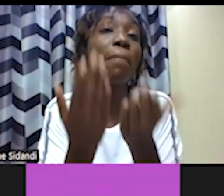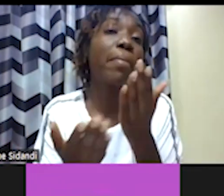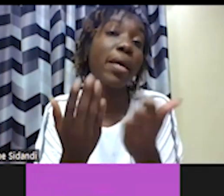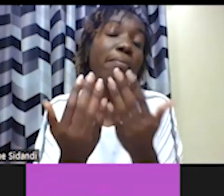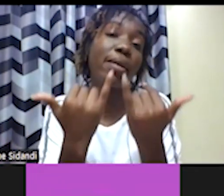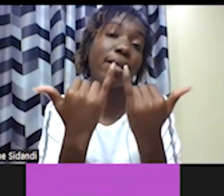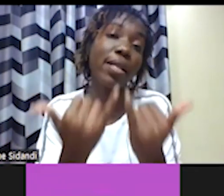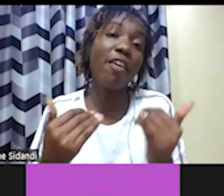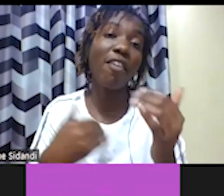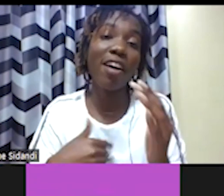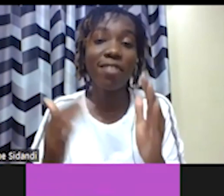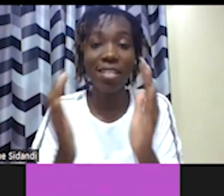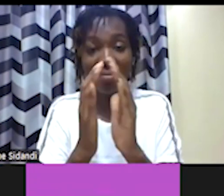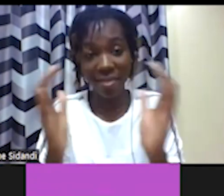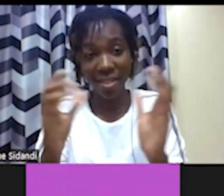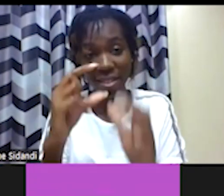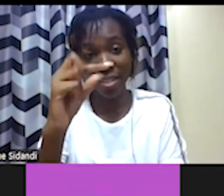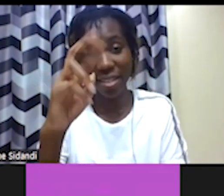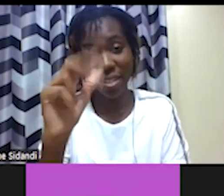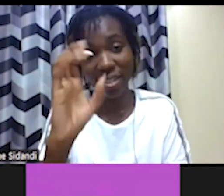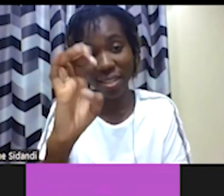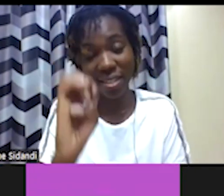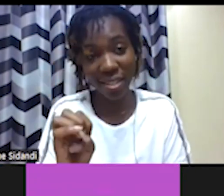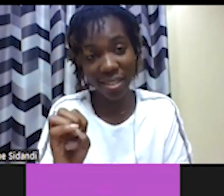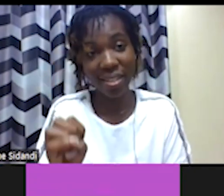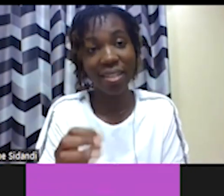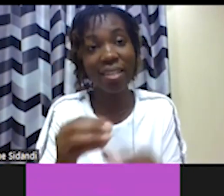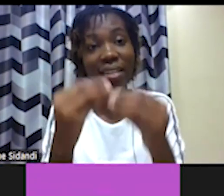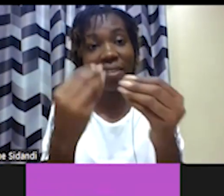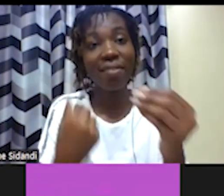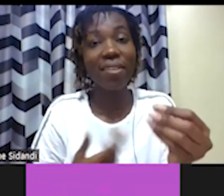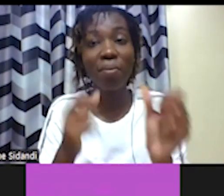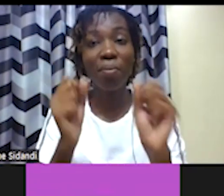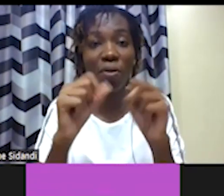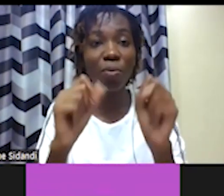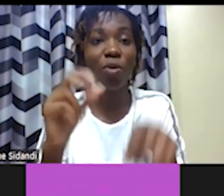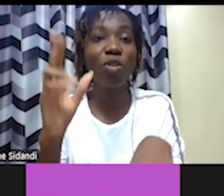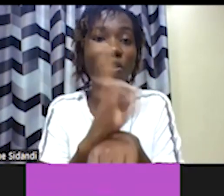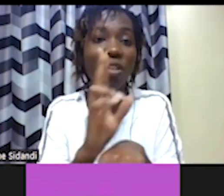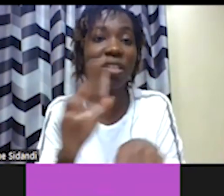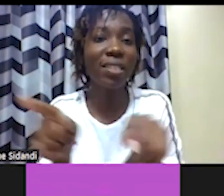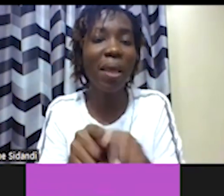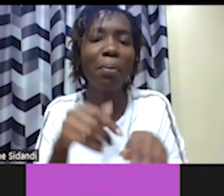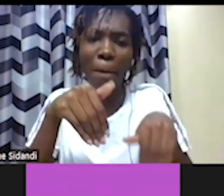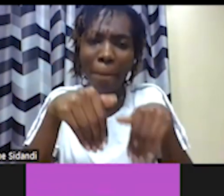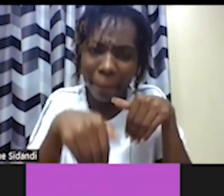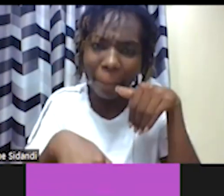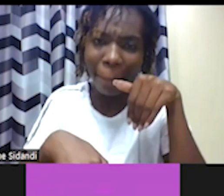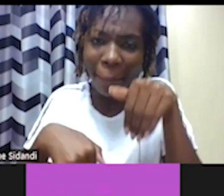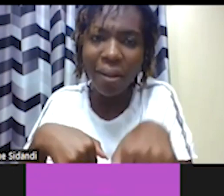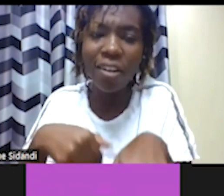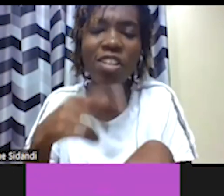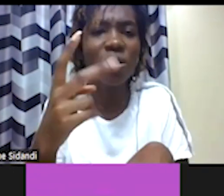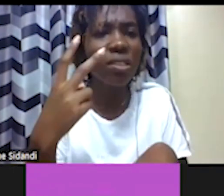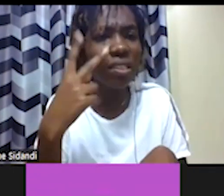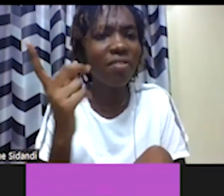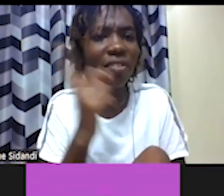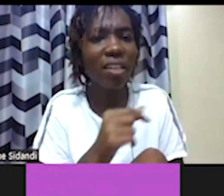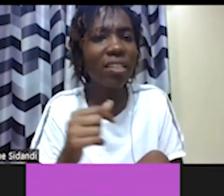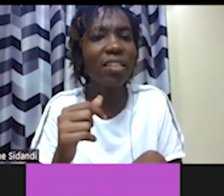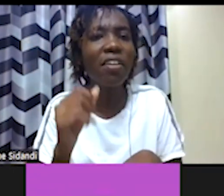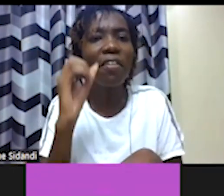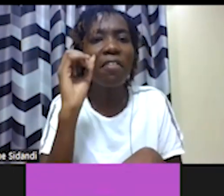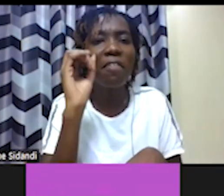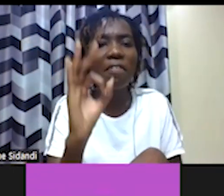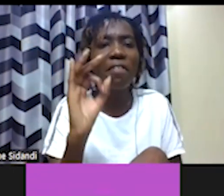this space that Grace has given us, we can use it as the crawl. Have you looked at that film called The